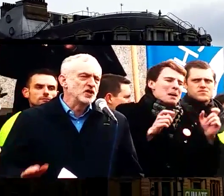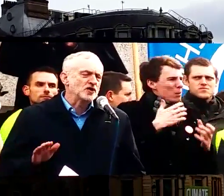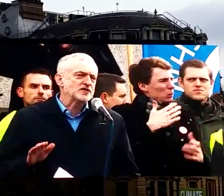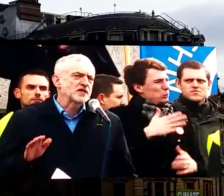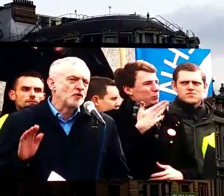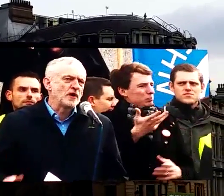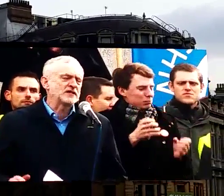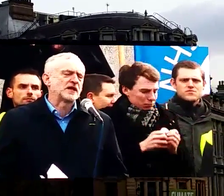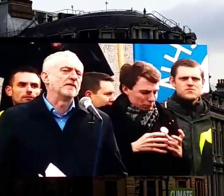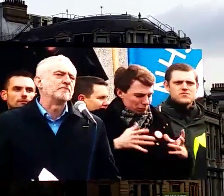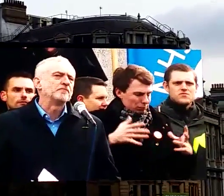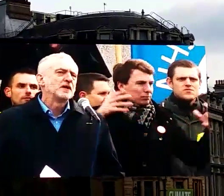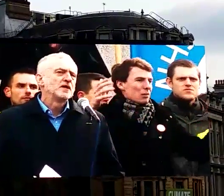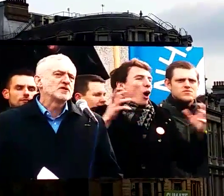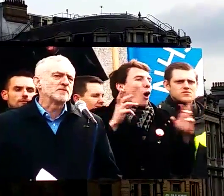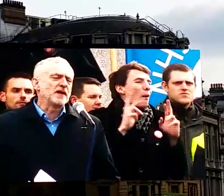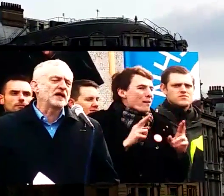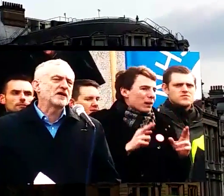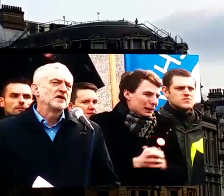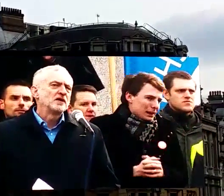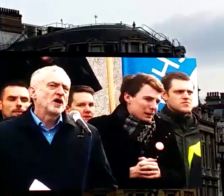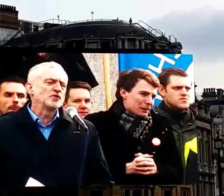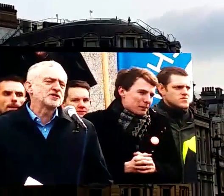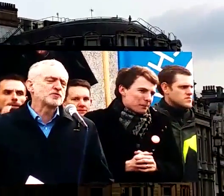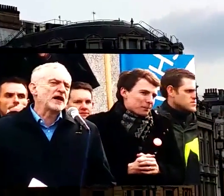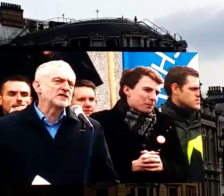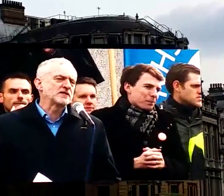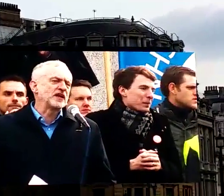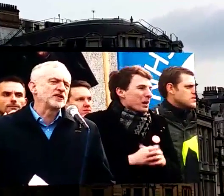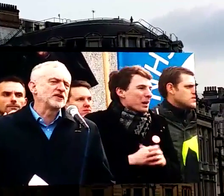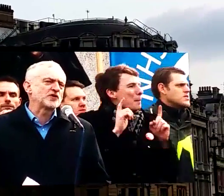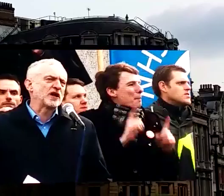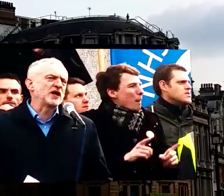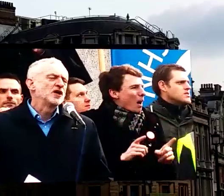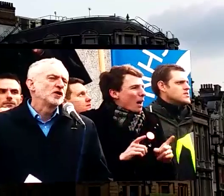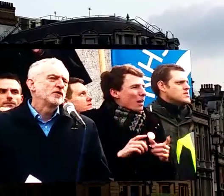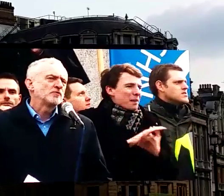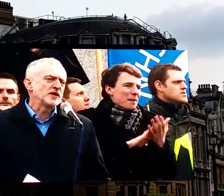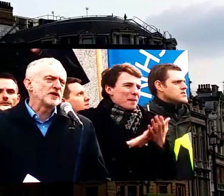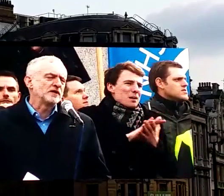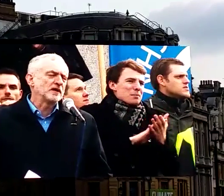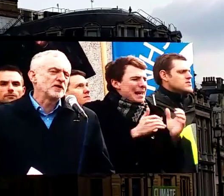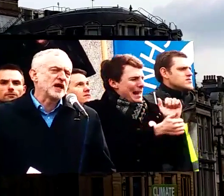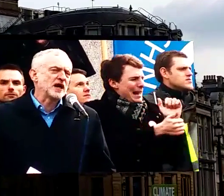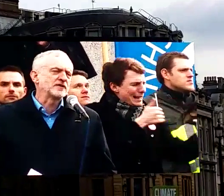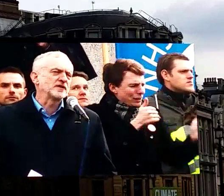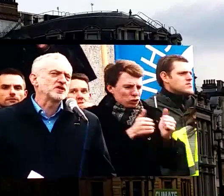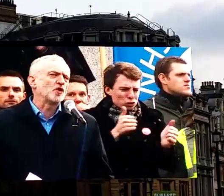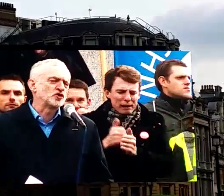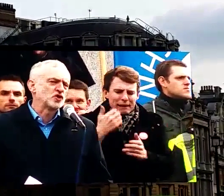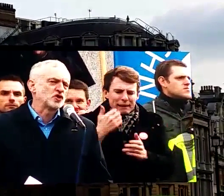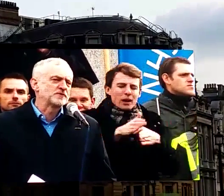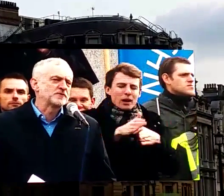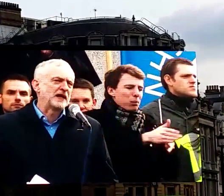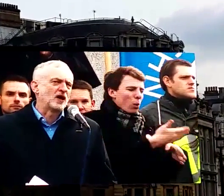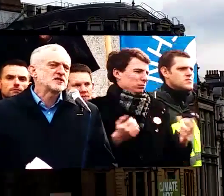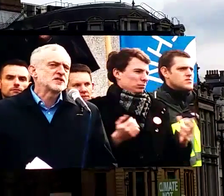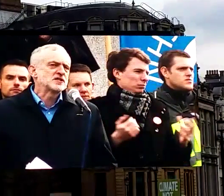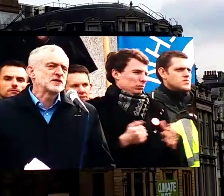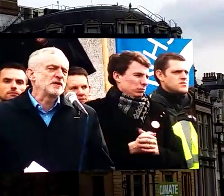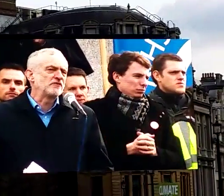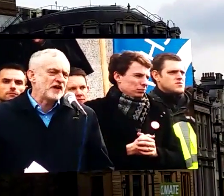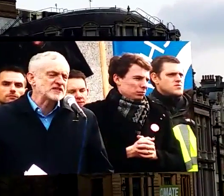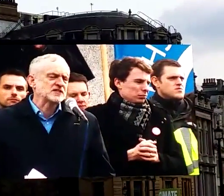But that's not a reason to make whole swathes of industry redundant or jobs be